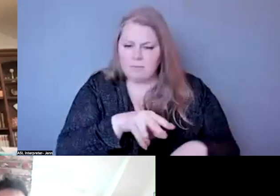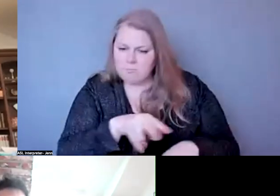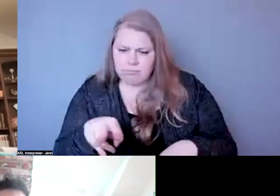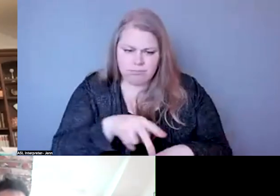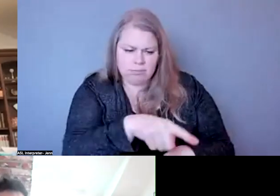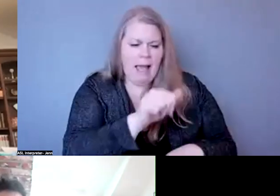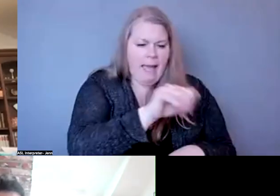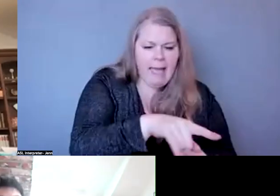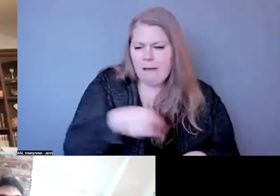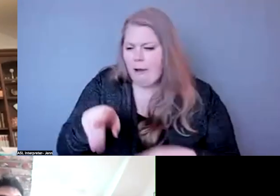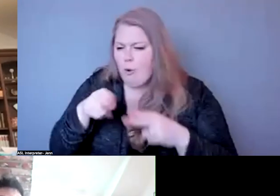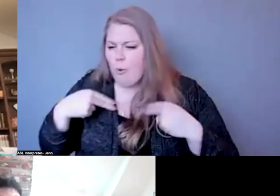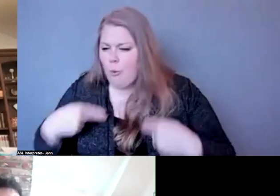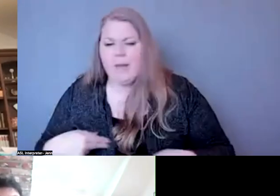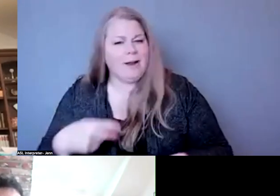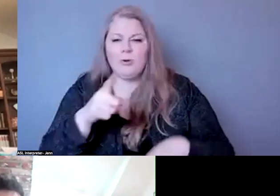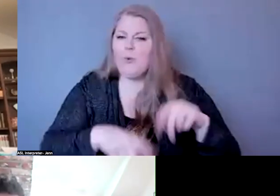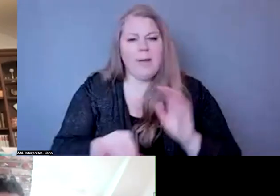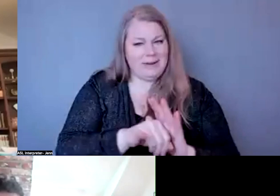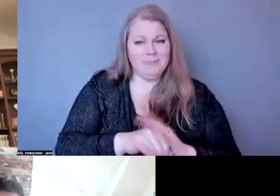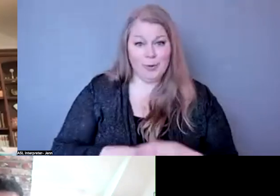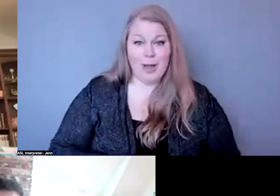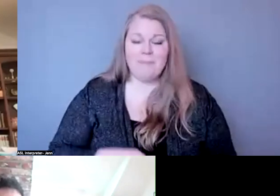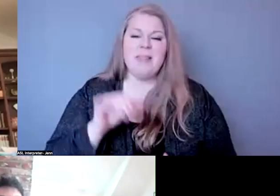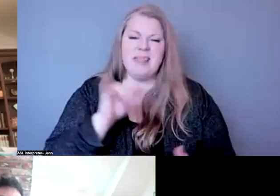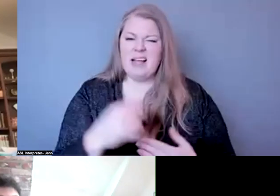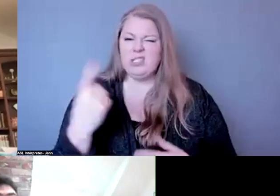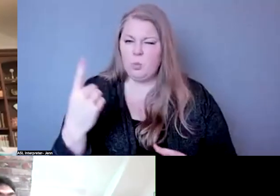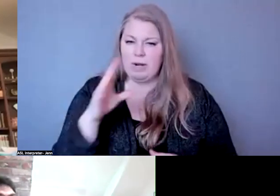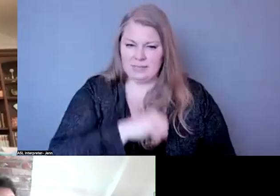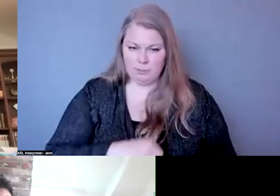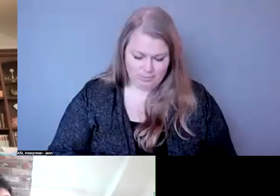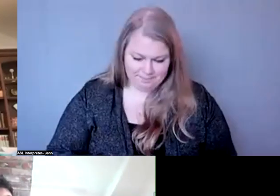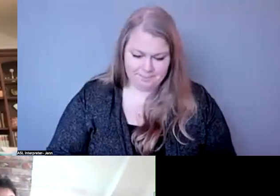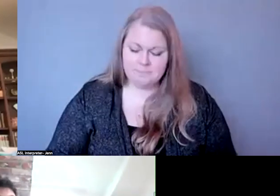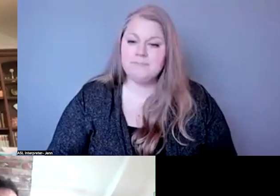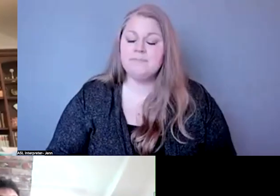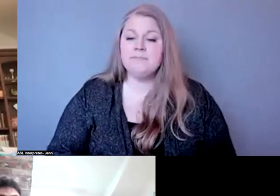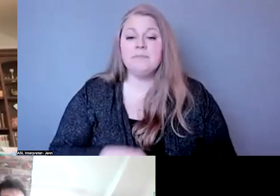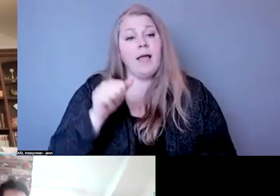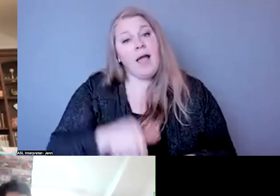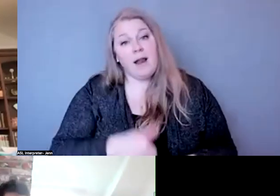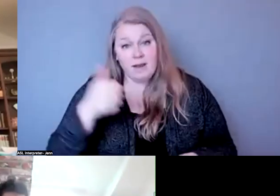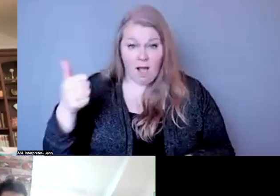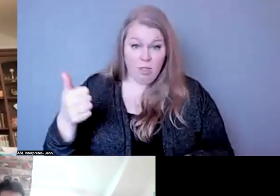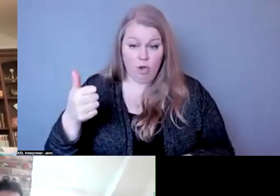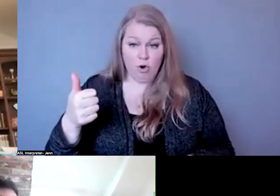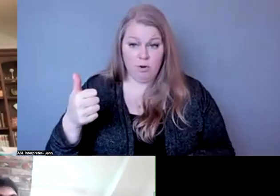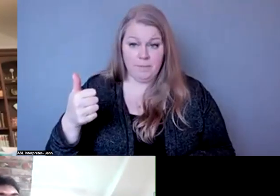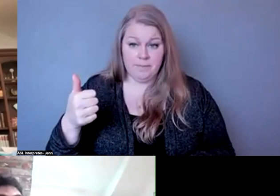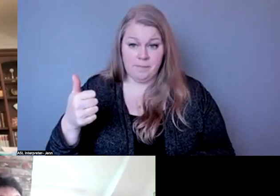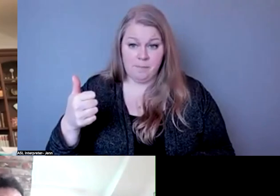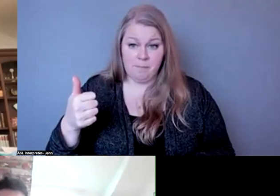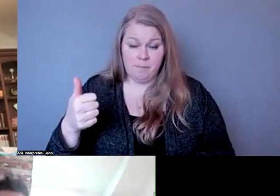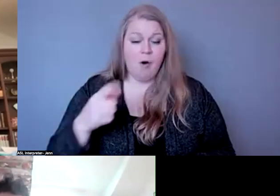whether or not it was written by a computer, right? That's one assumption. Another one is the same assumption, but